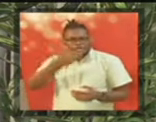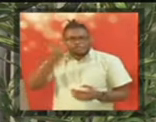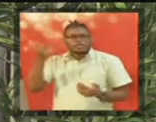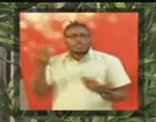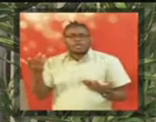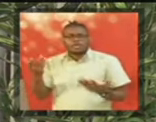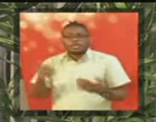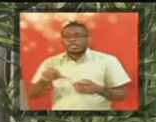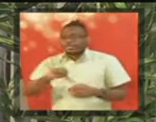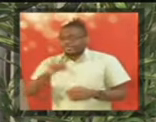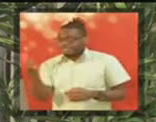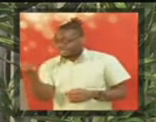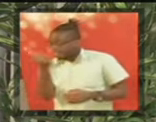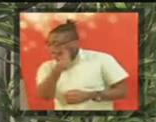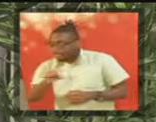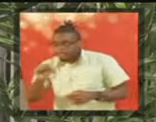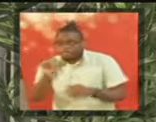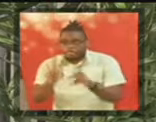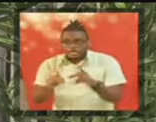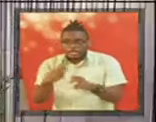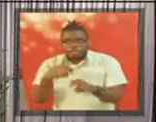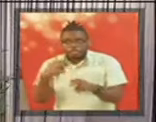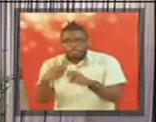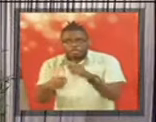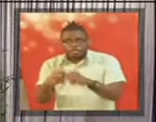had lingering health conditions?